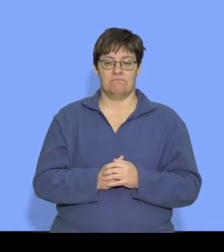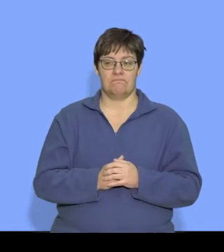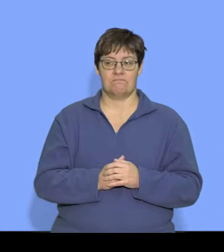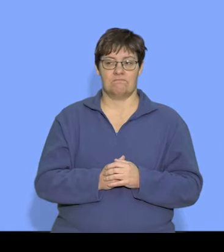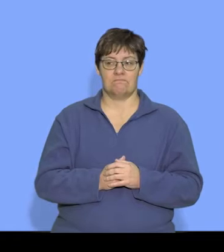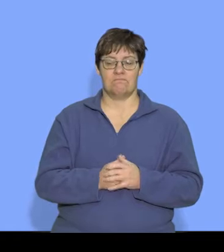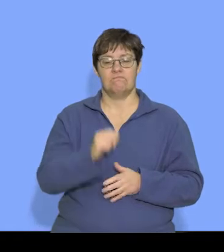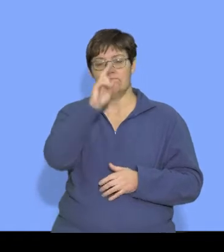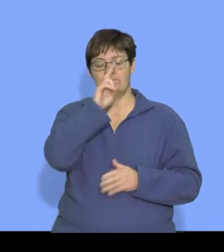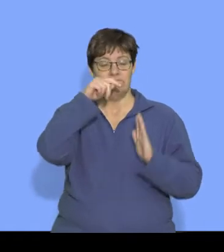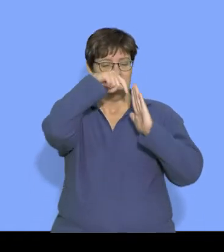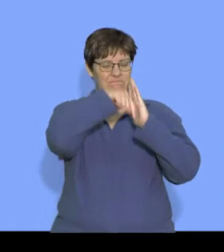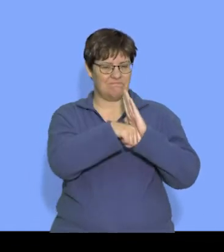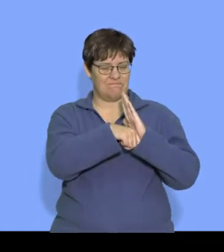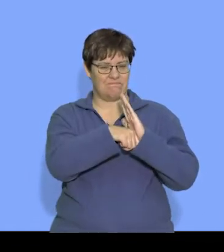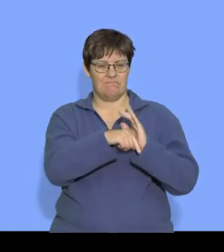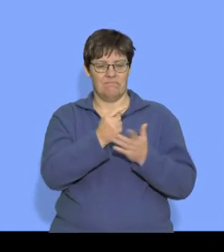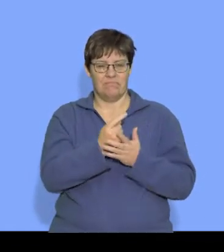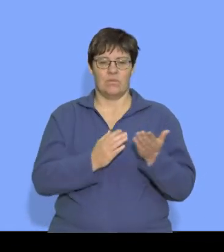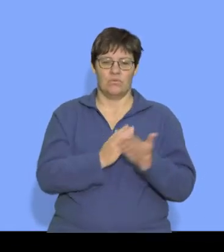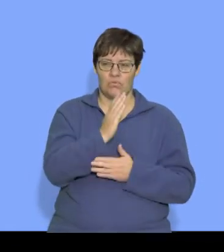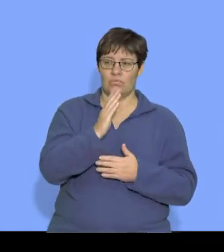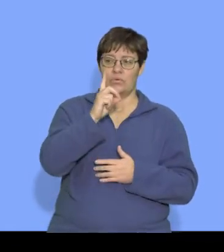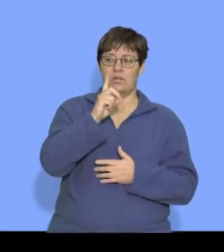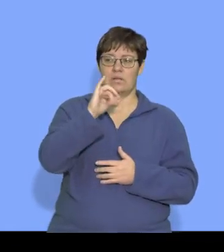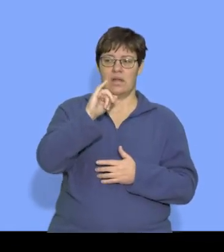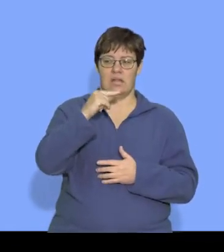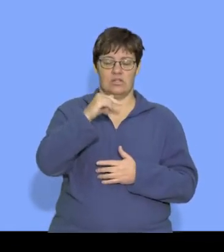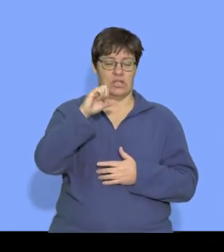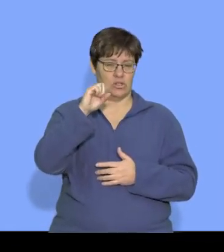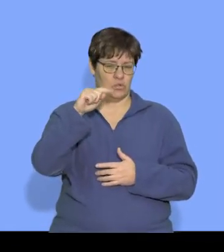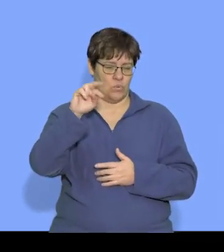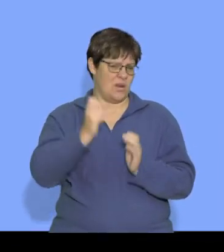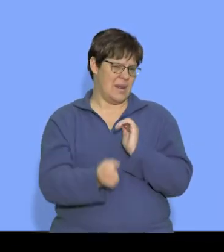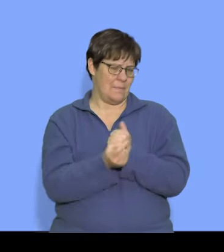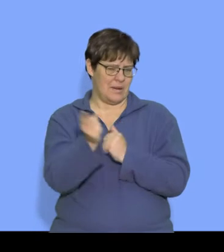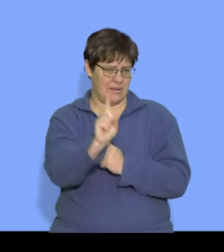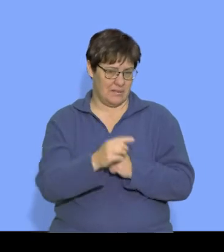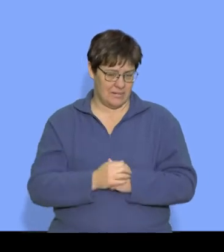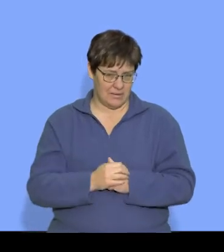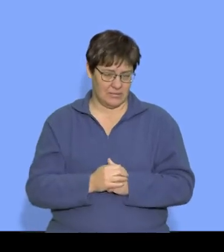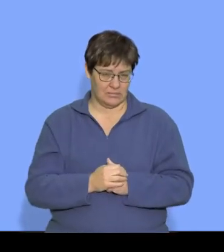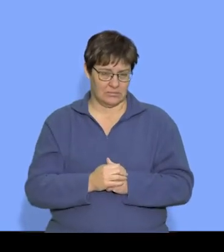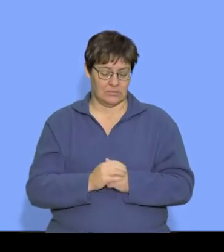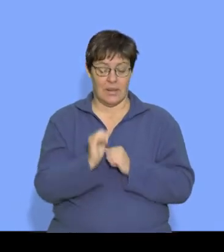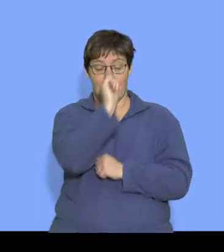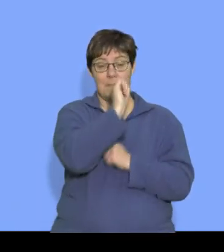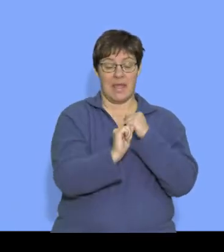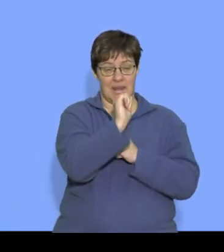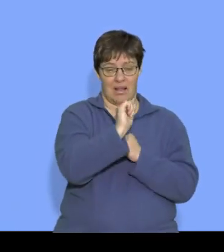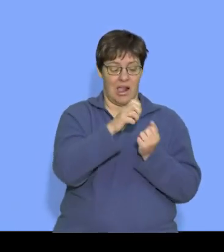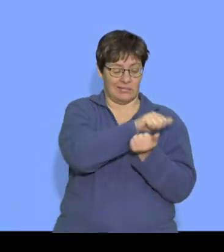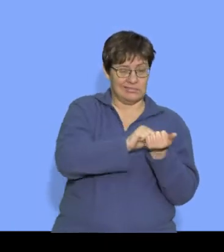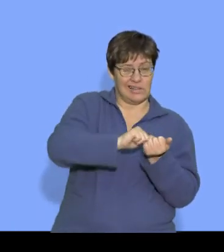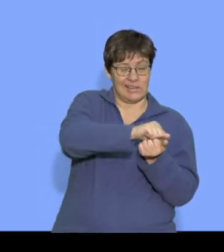Right. So let's have a detailed look at what happens during digestion. Guys, during